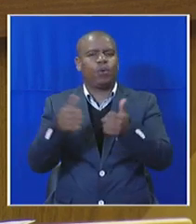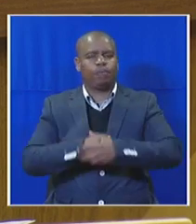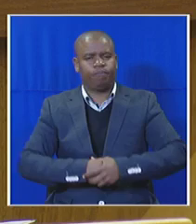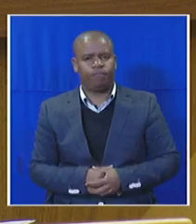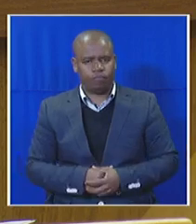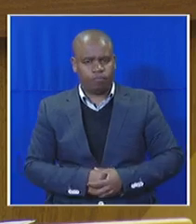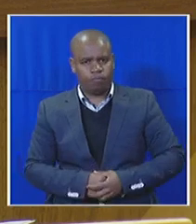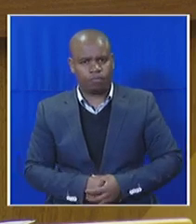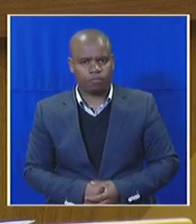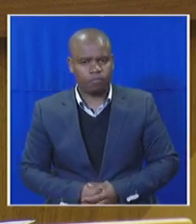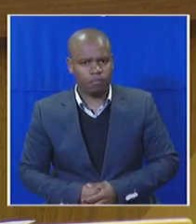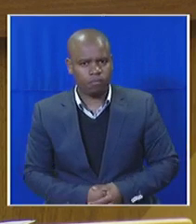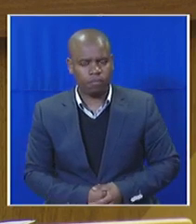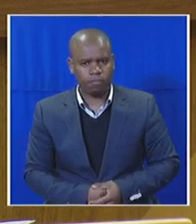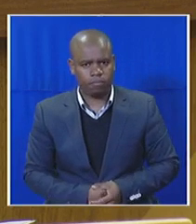Through the